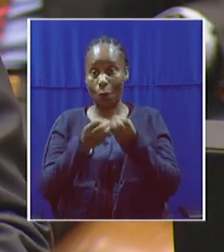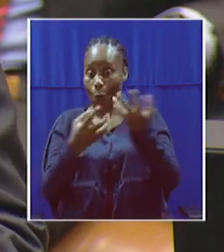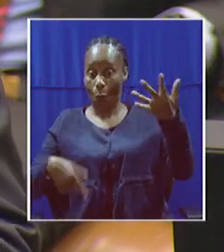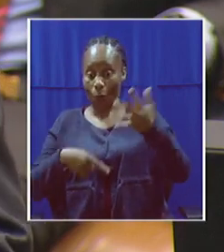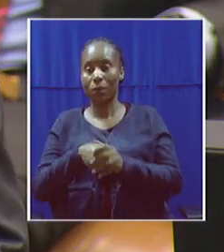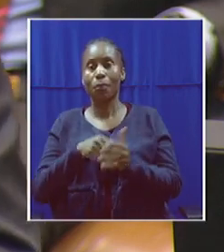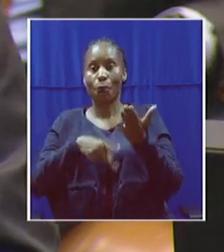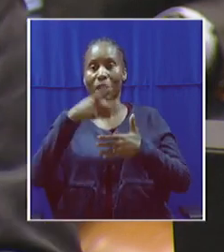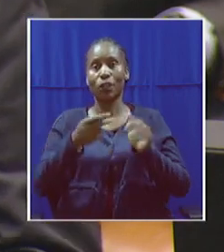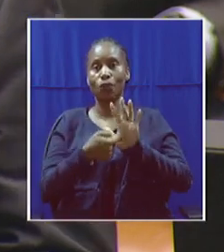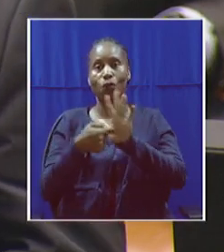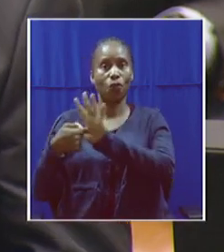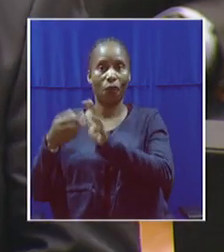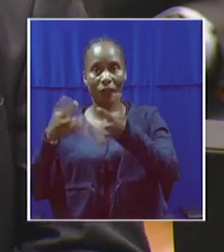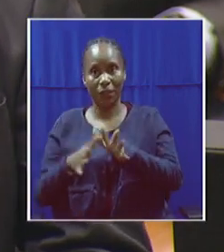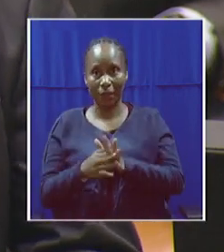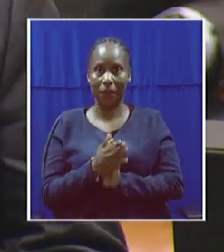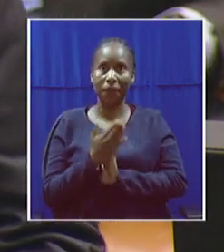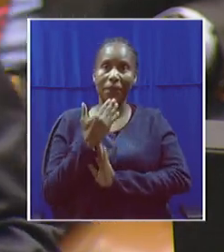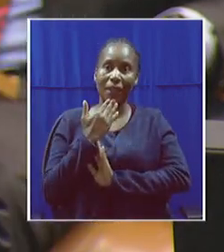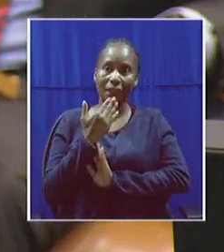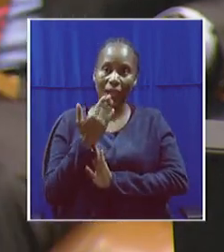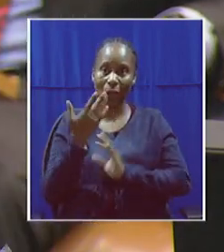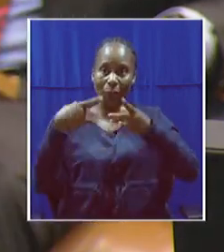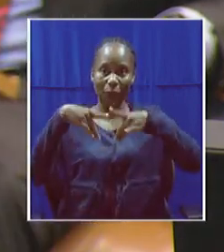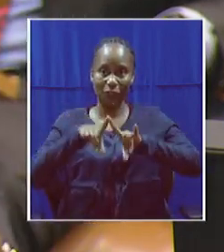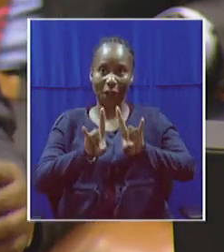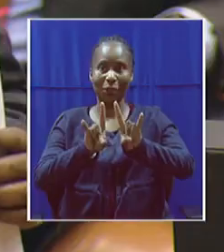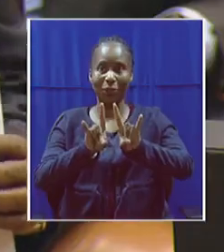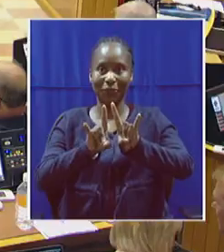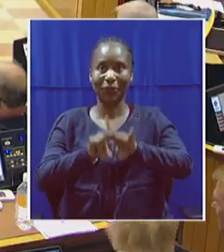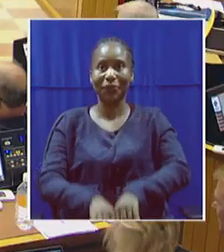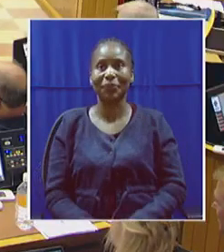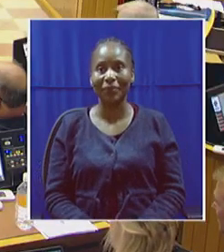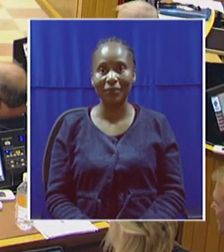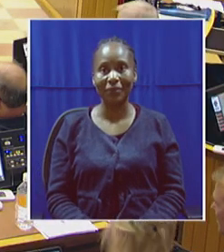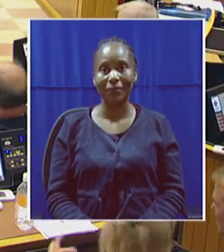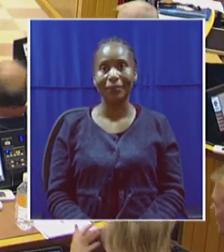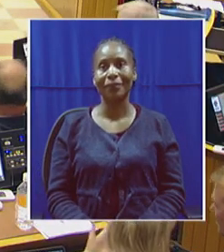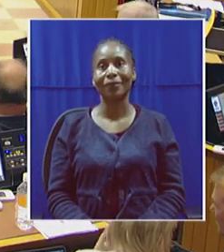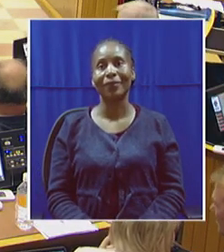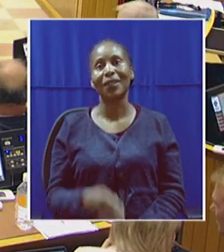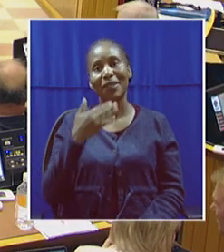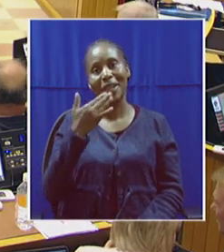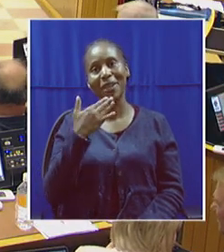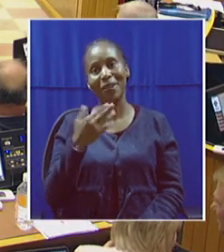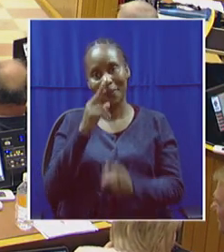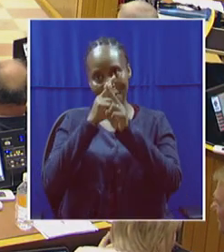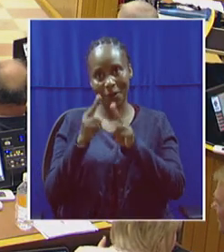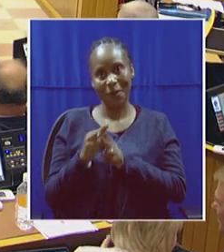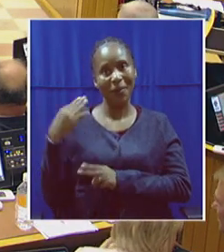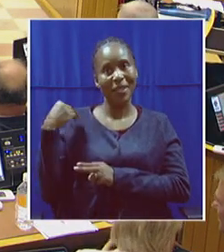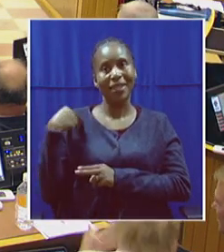indicated H I thank you CH thank you honorable Minister honorable